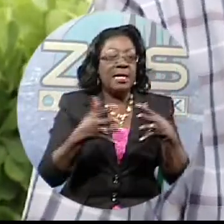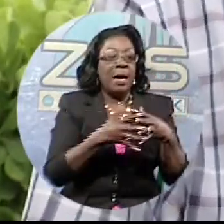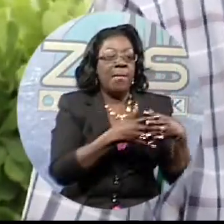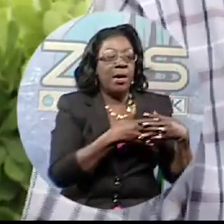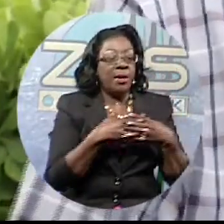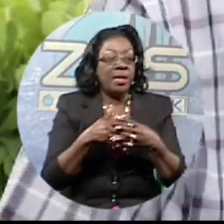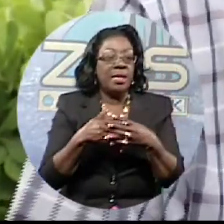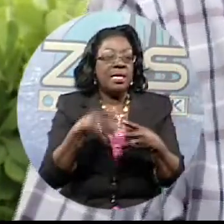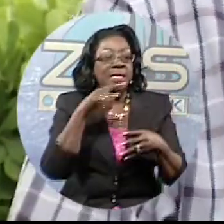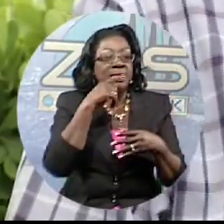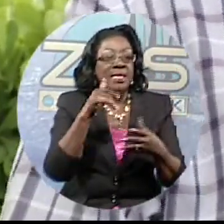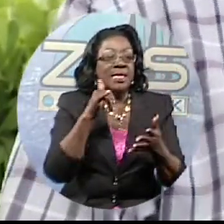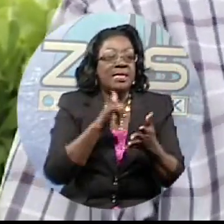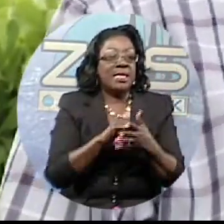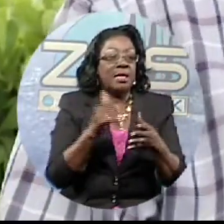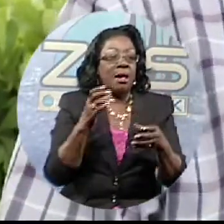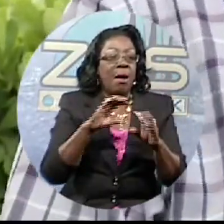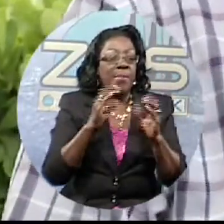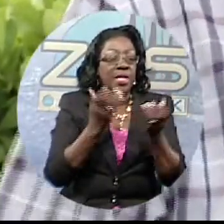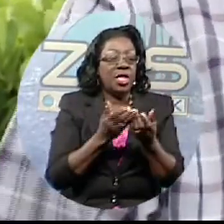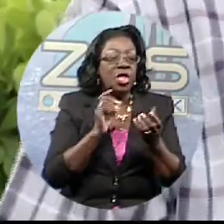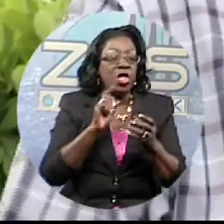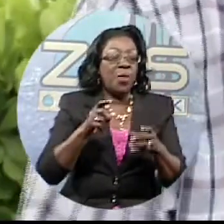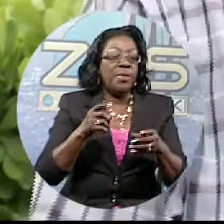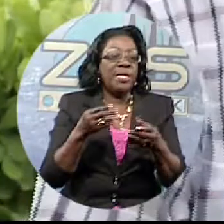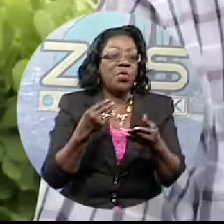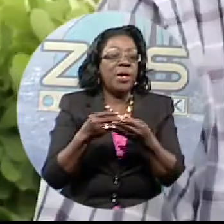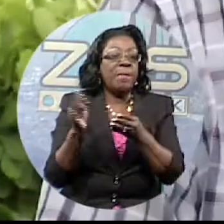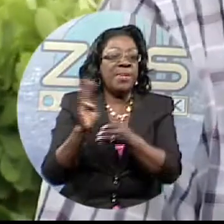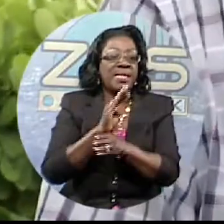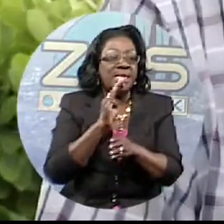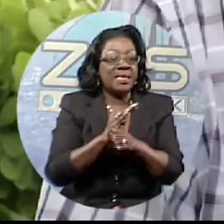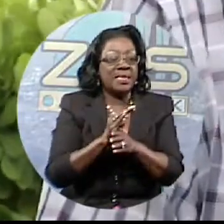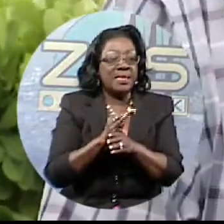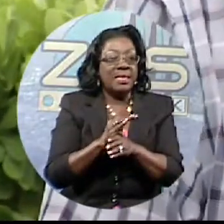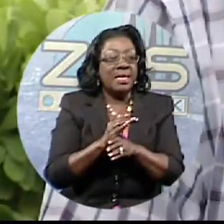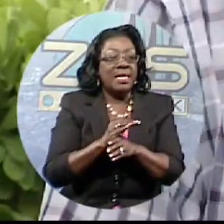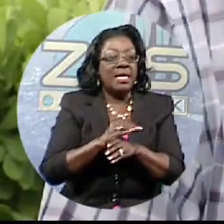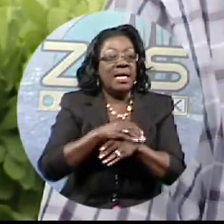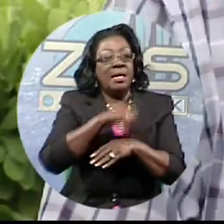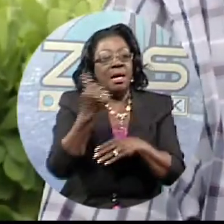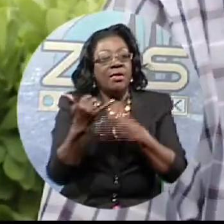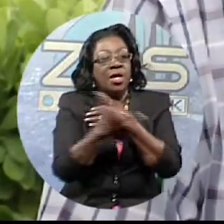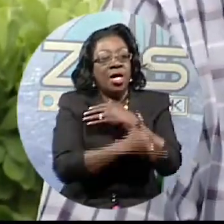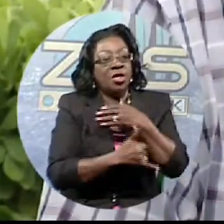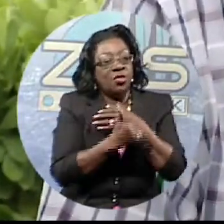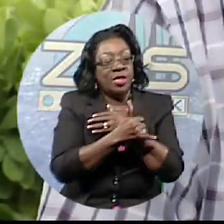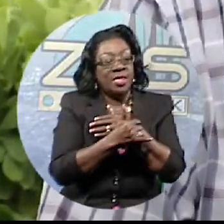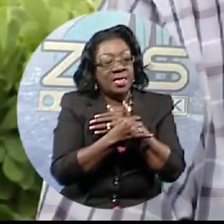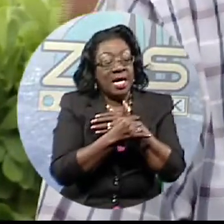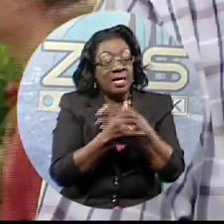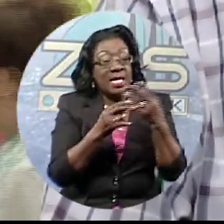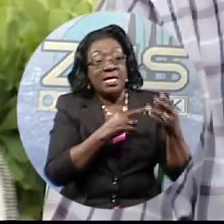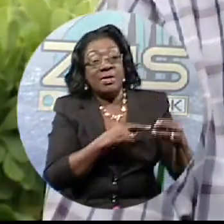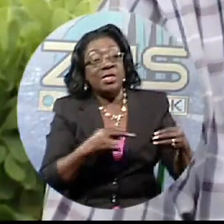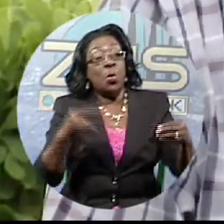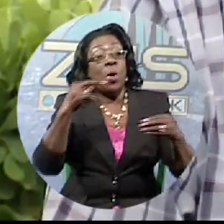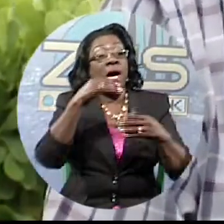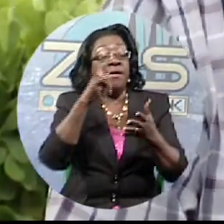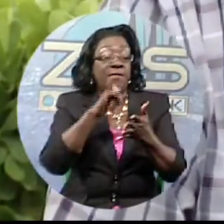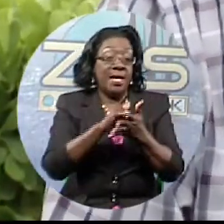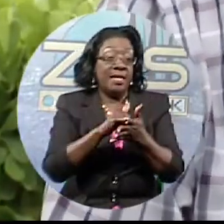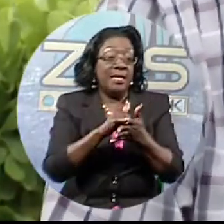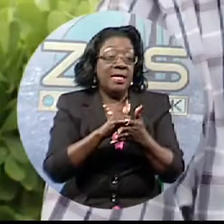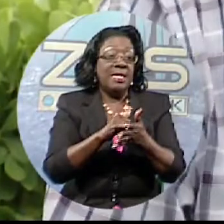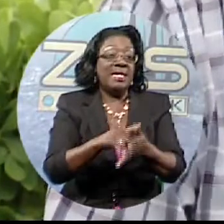to exotic or offshore destinations. And yet we still survive that. And I think that's a testimony